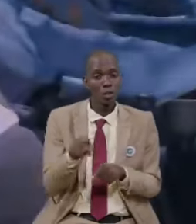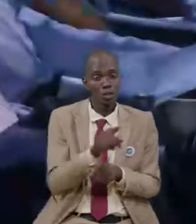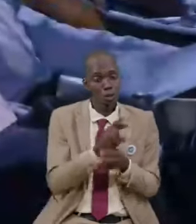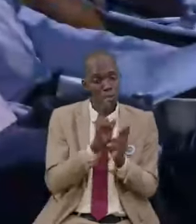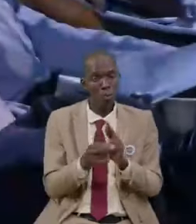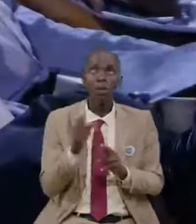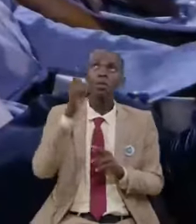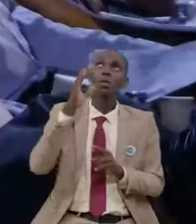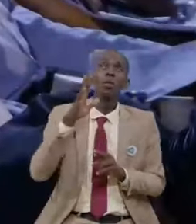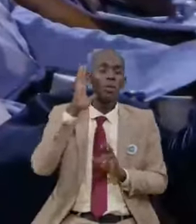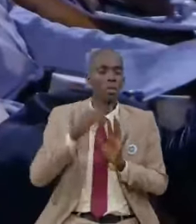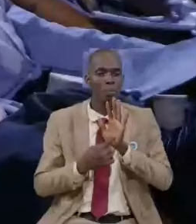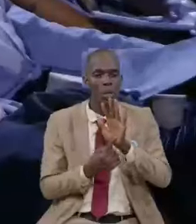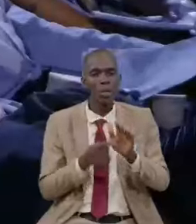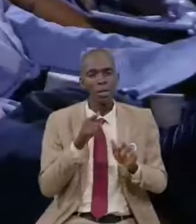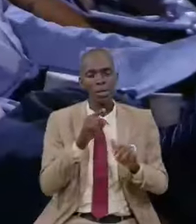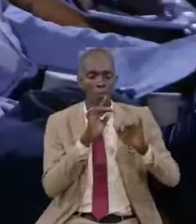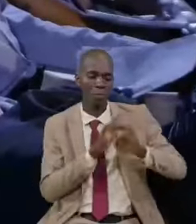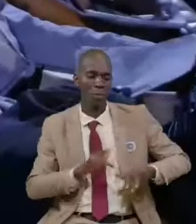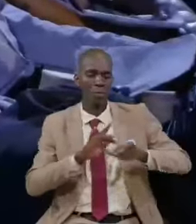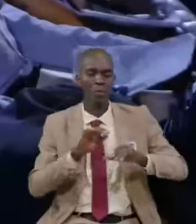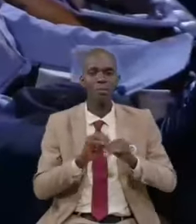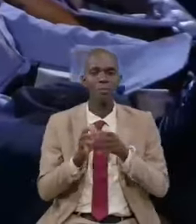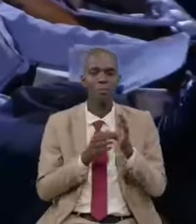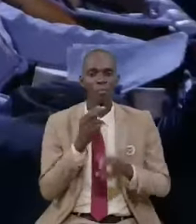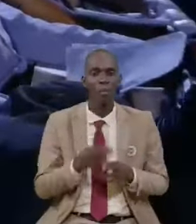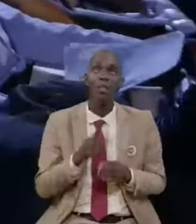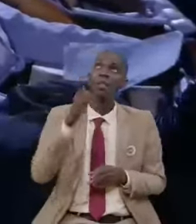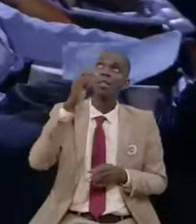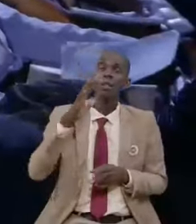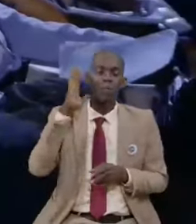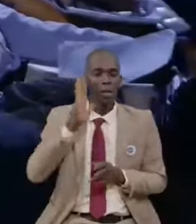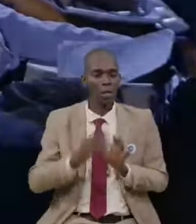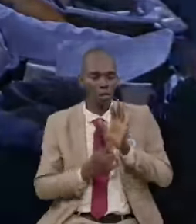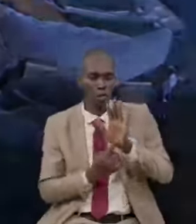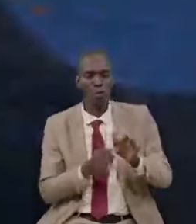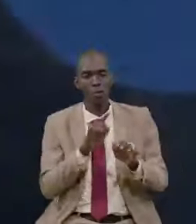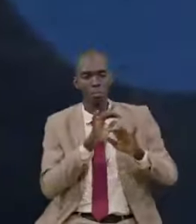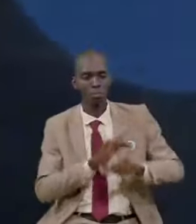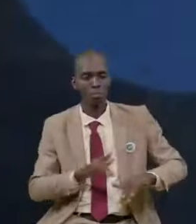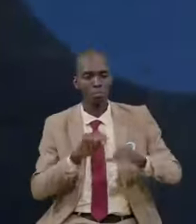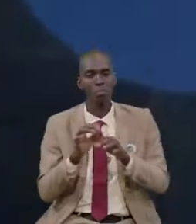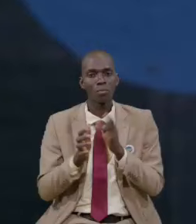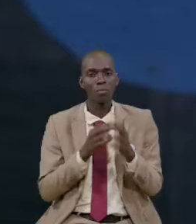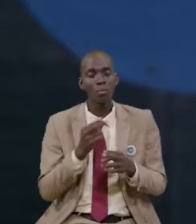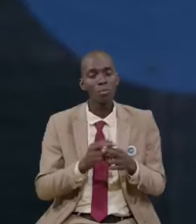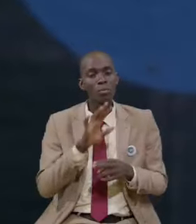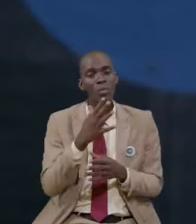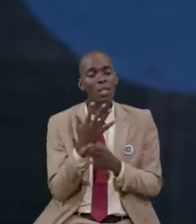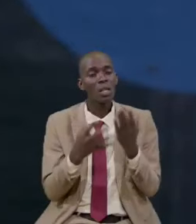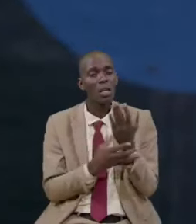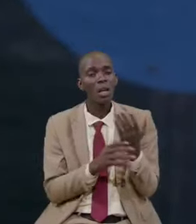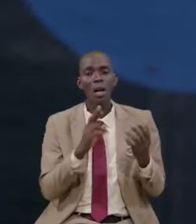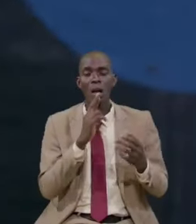you. Amen. I said God will have mercy on you. Amen. Your hands are full of blood. Do you